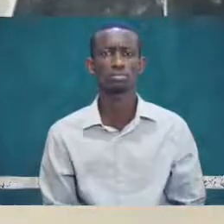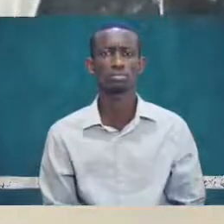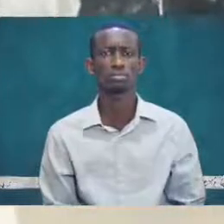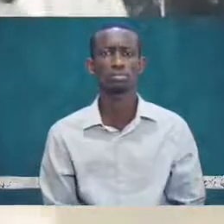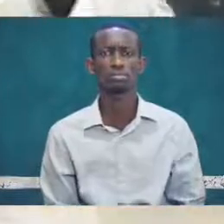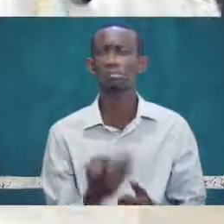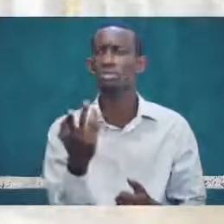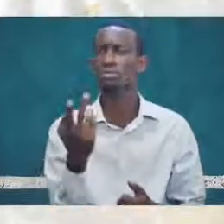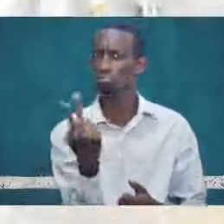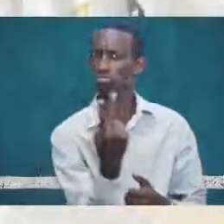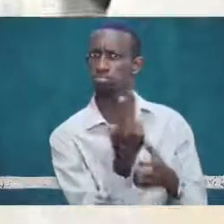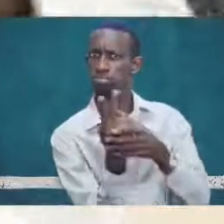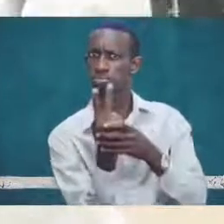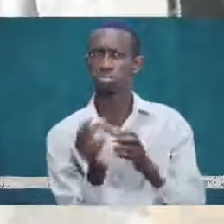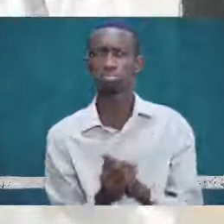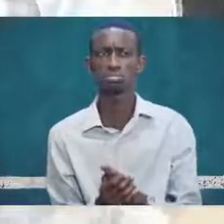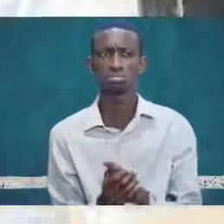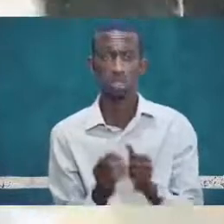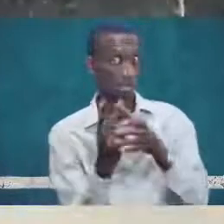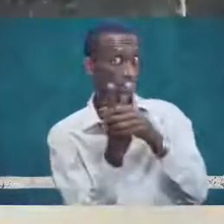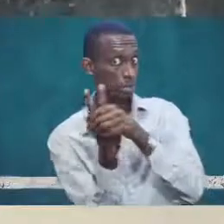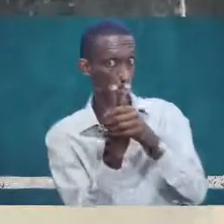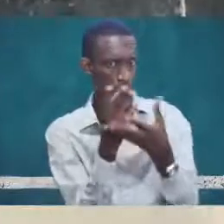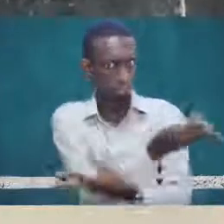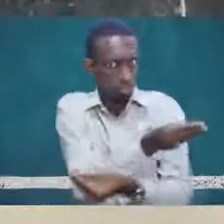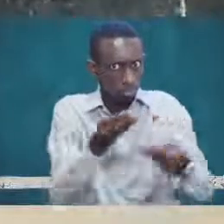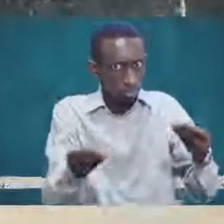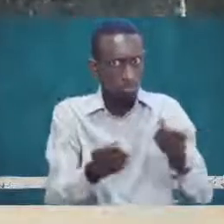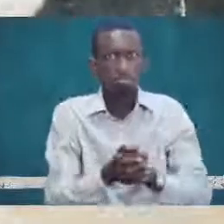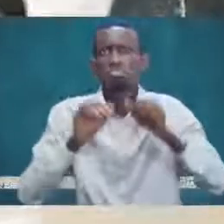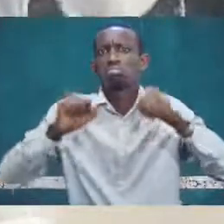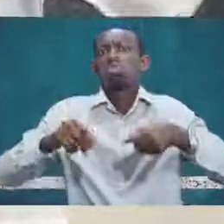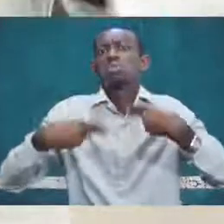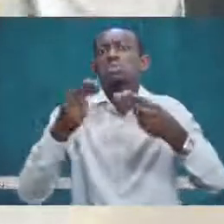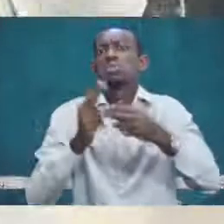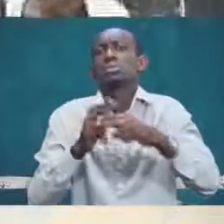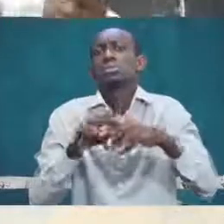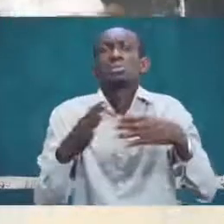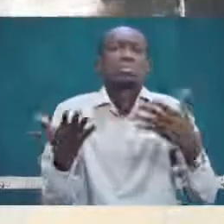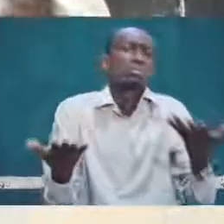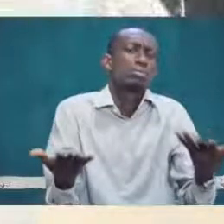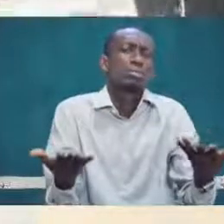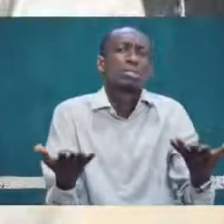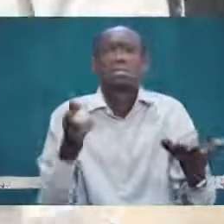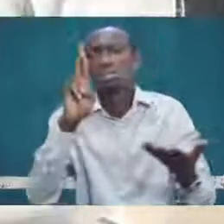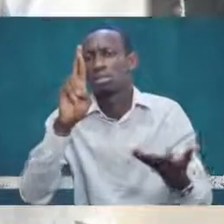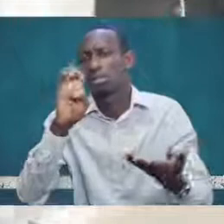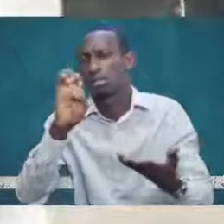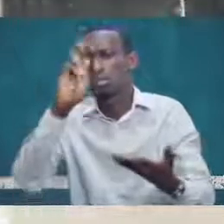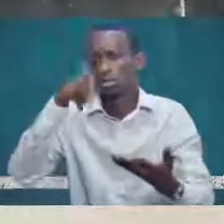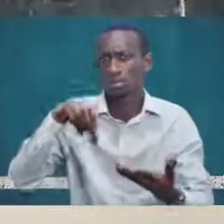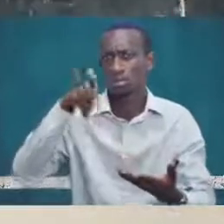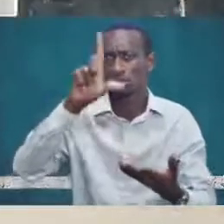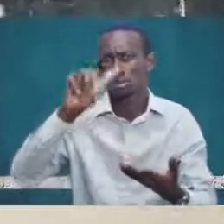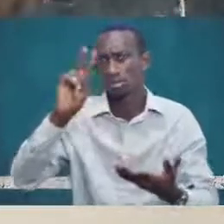Those are both of them. This double replacement, we can also call it replacement or displacement. Those